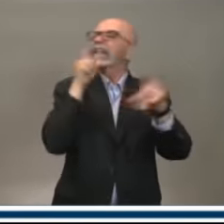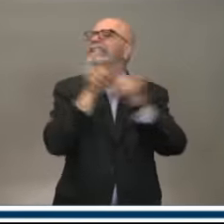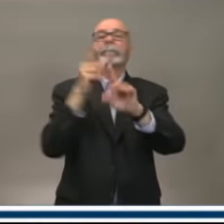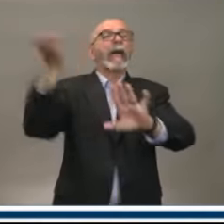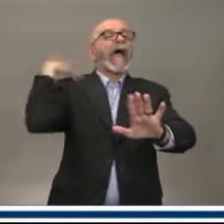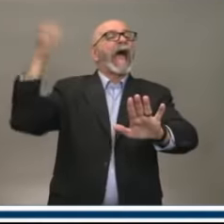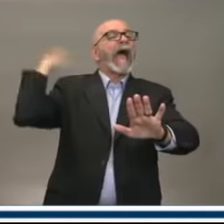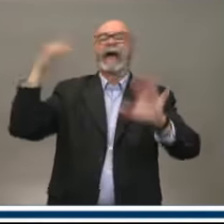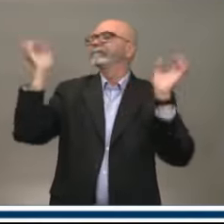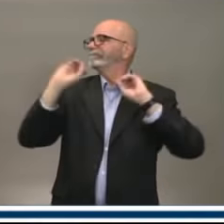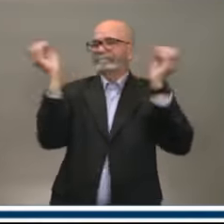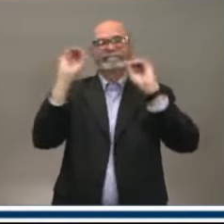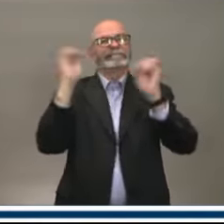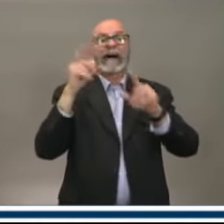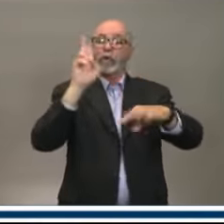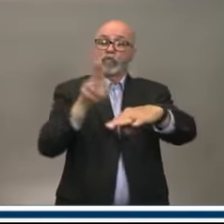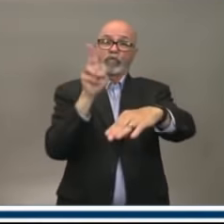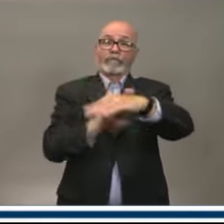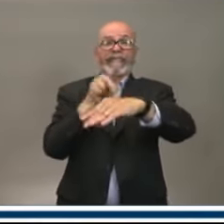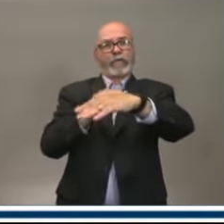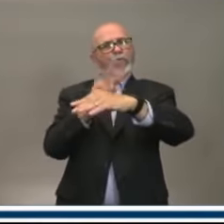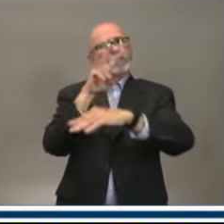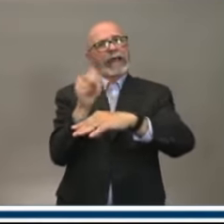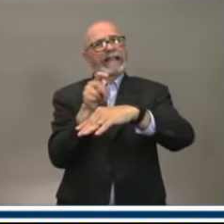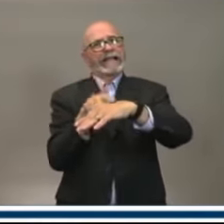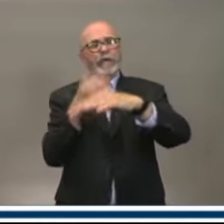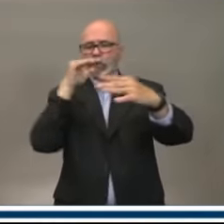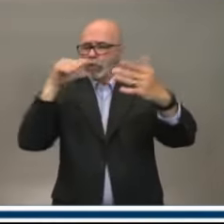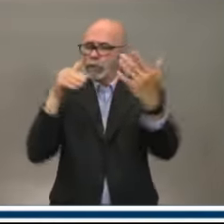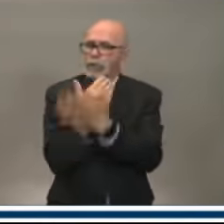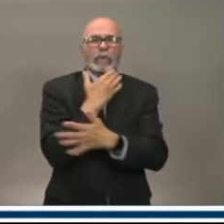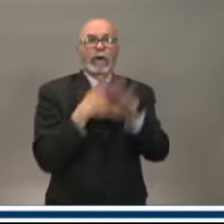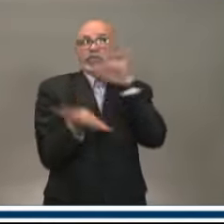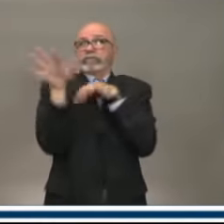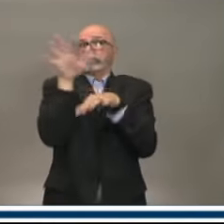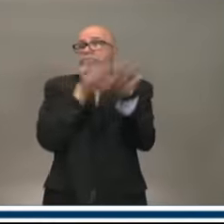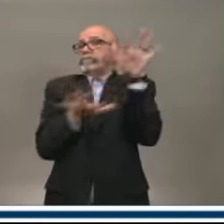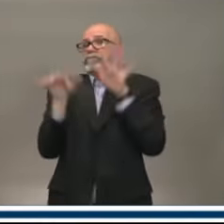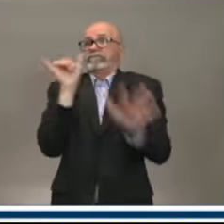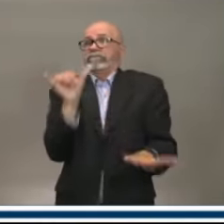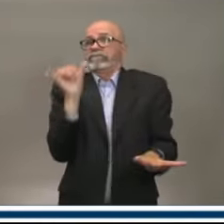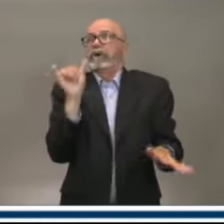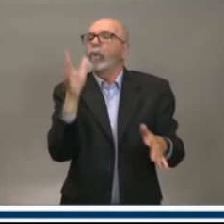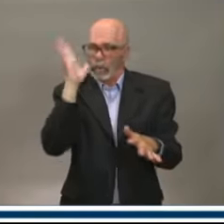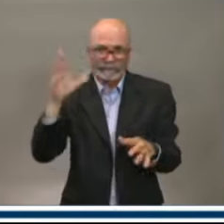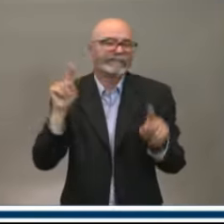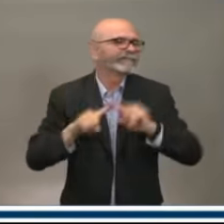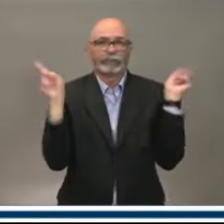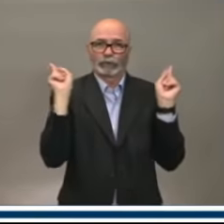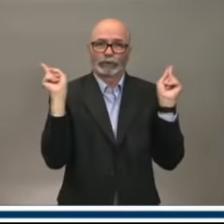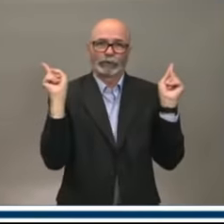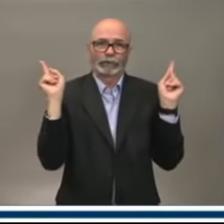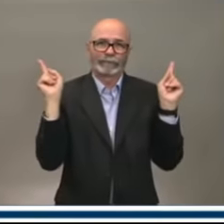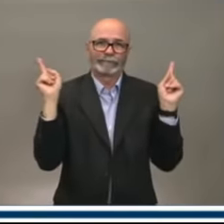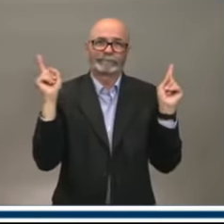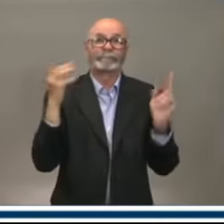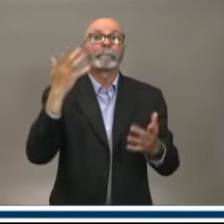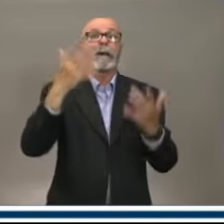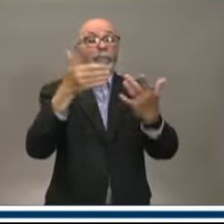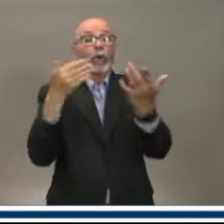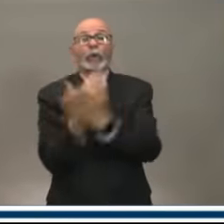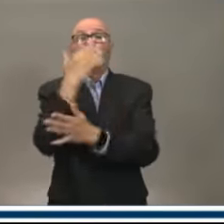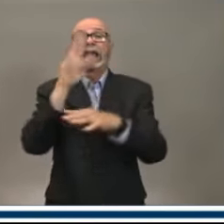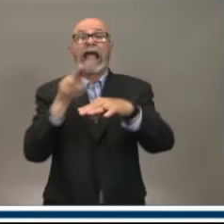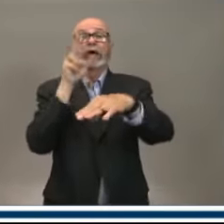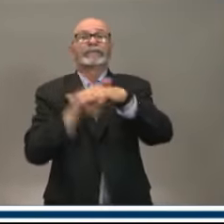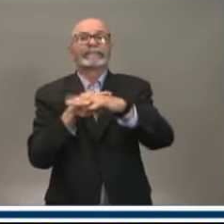going to be a new normal, and you've heard me talk before about how that new normal may be actually better. If we look at some of the